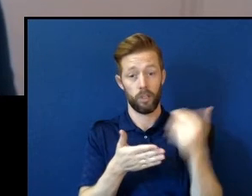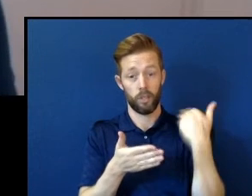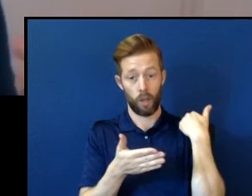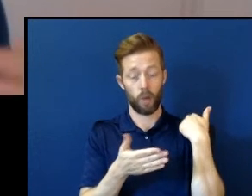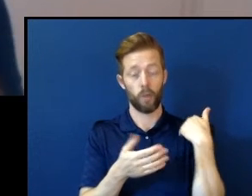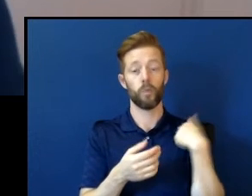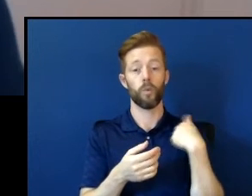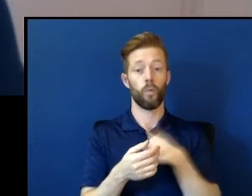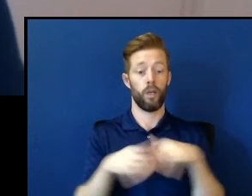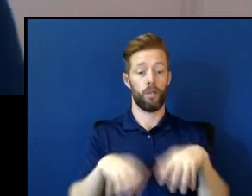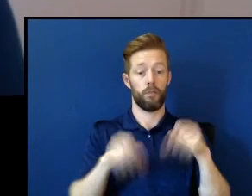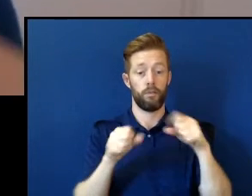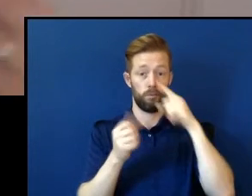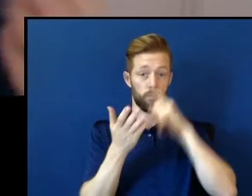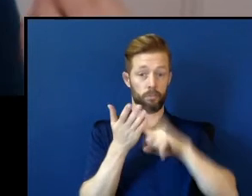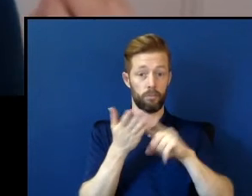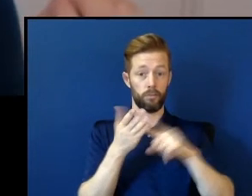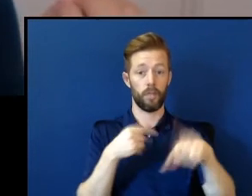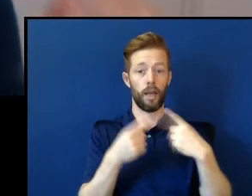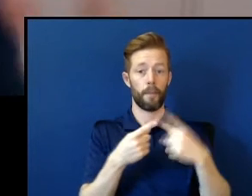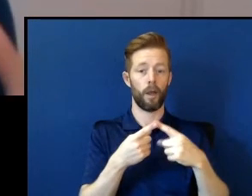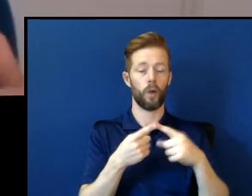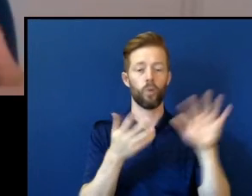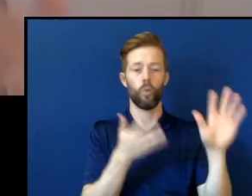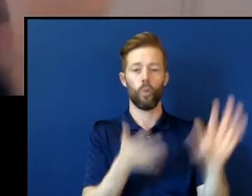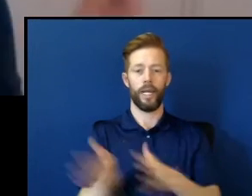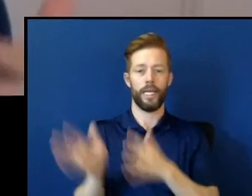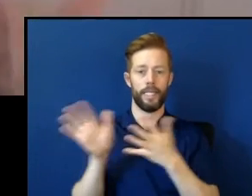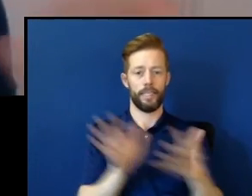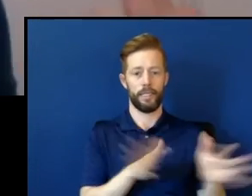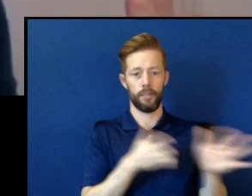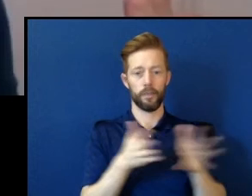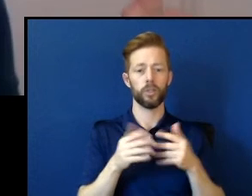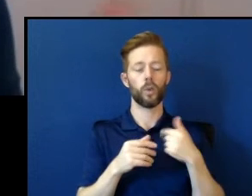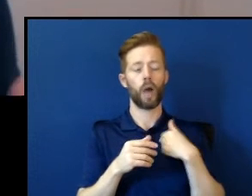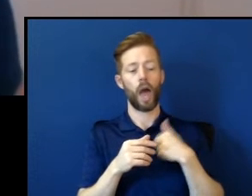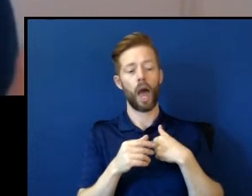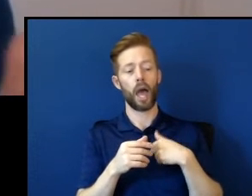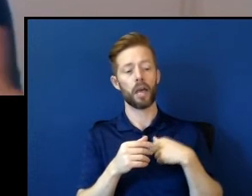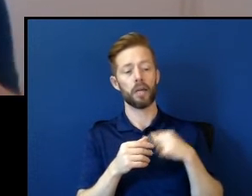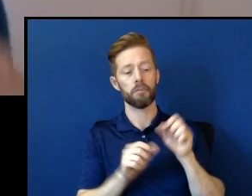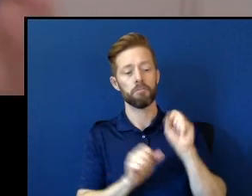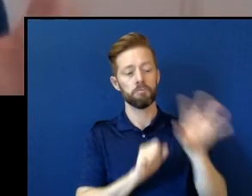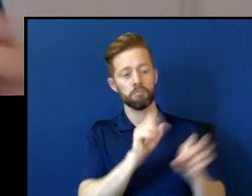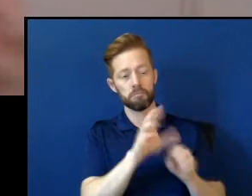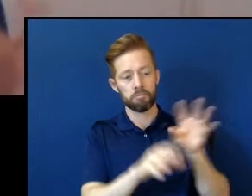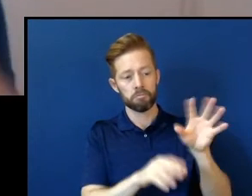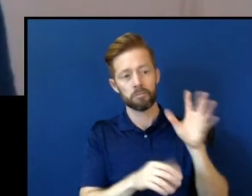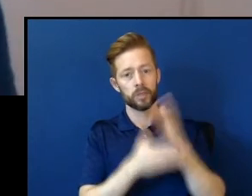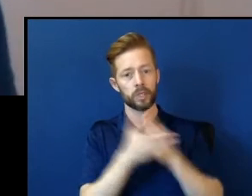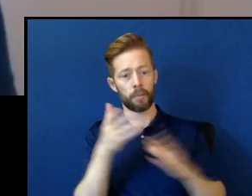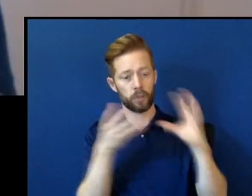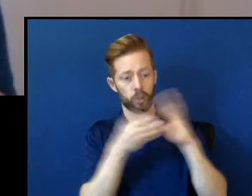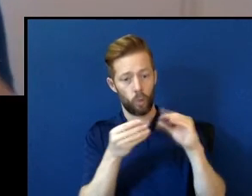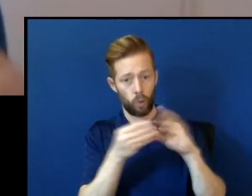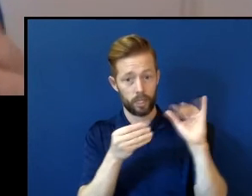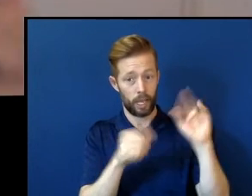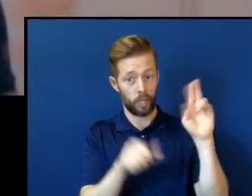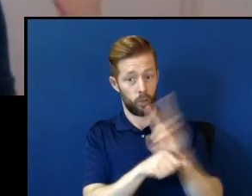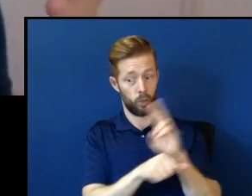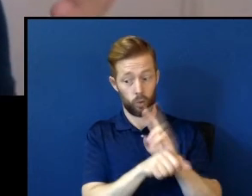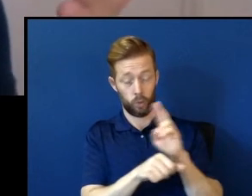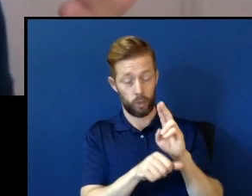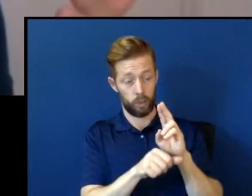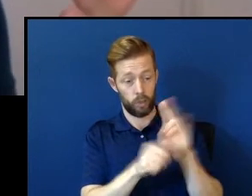weeks ago, we did an investigation around wind. And so I gave them a couple of stories